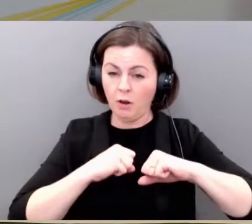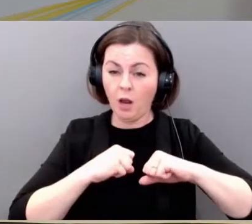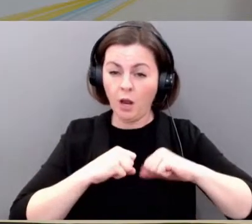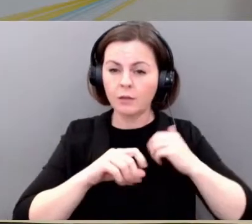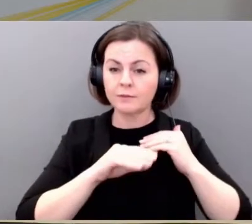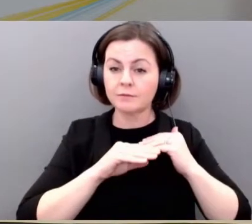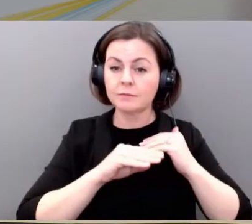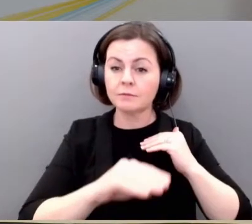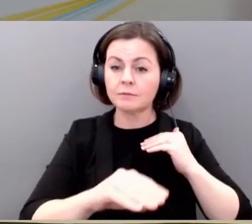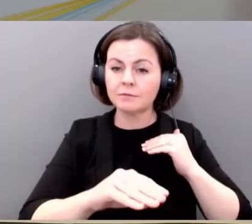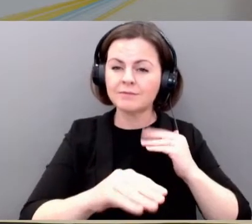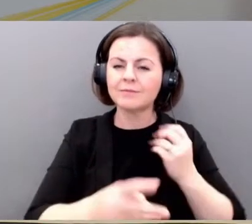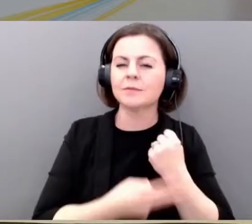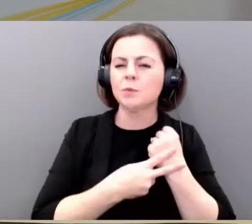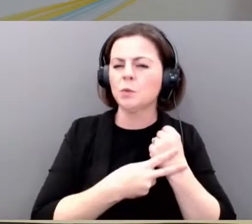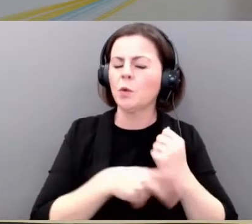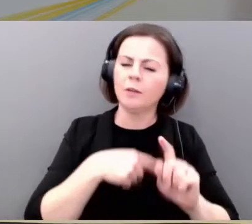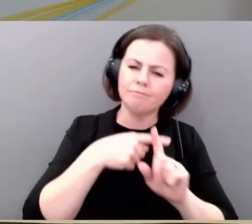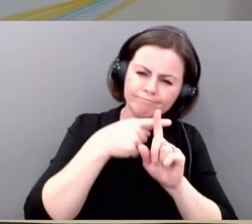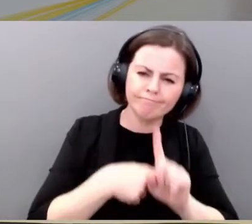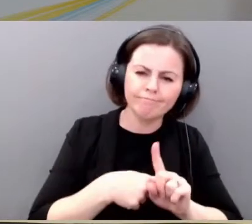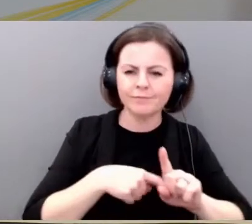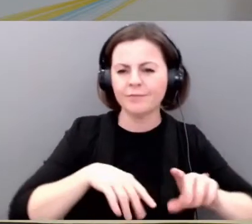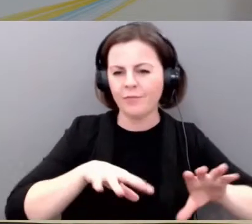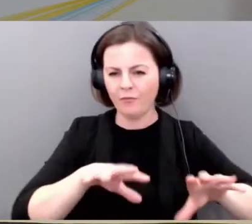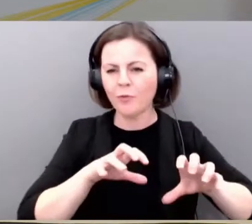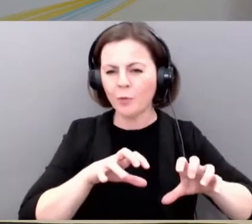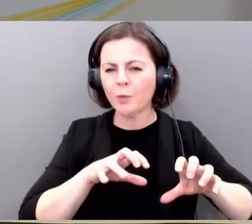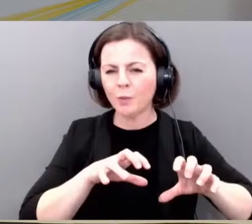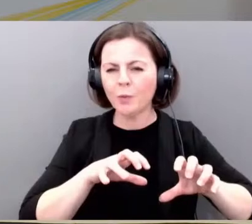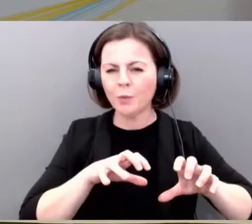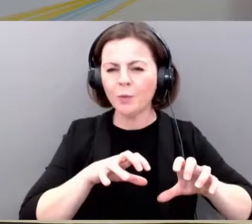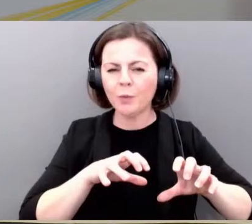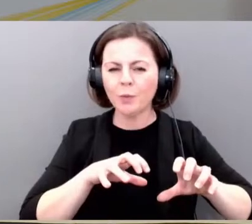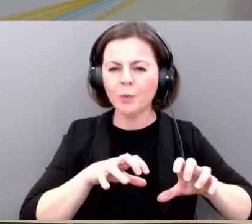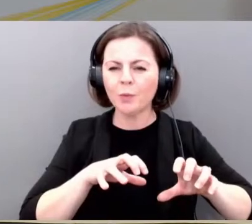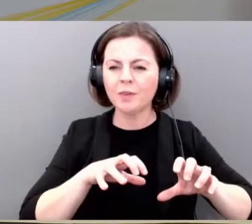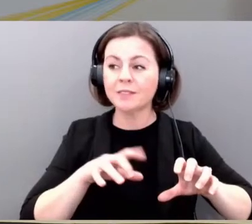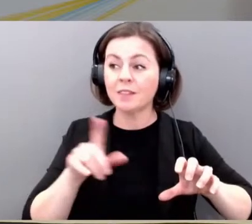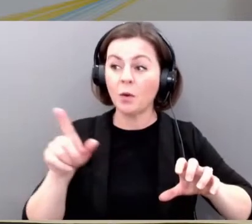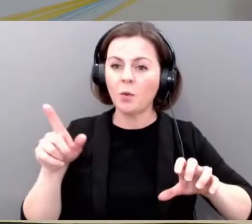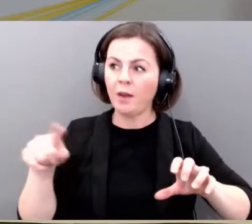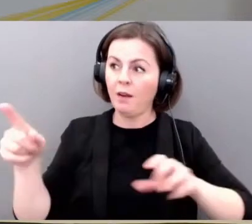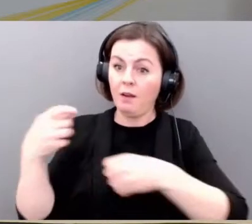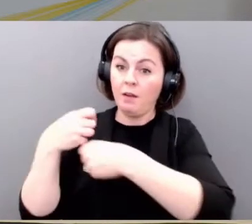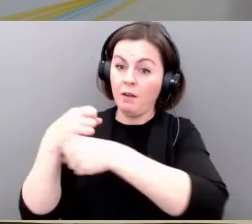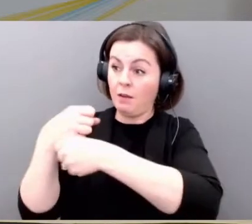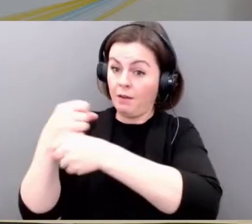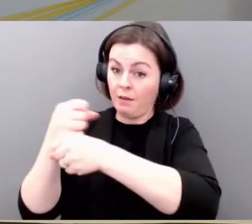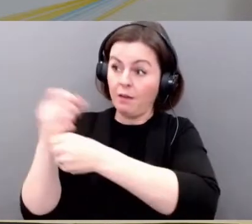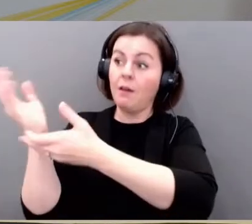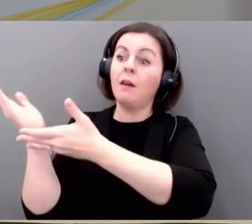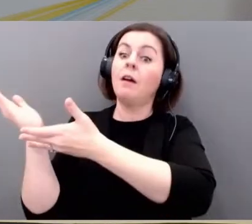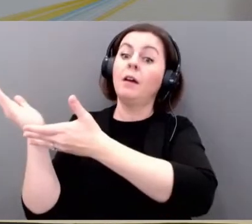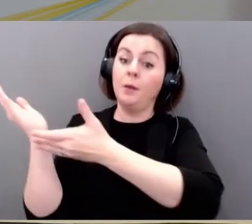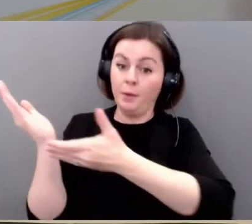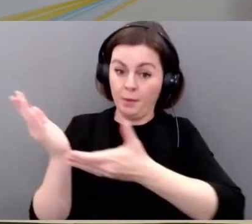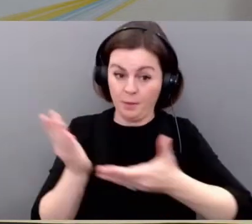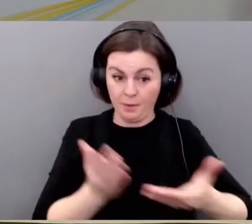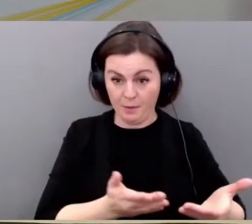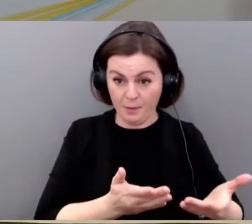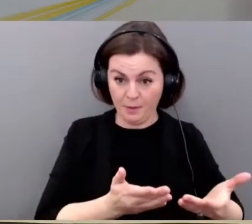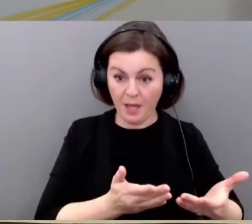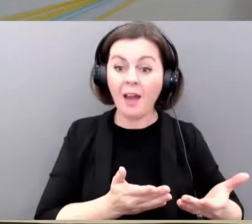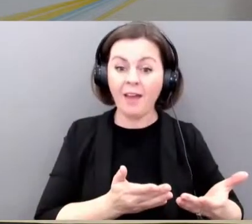is why it needs to be kept frozen in terms of shipment. But then it's thawed and